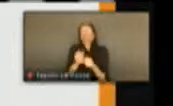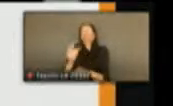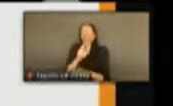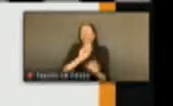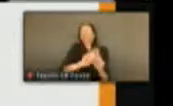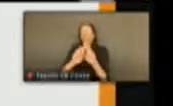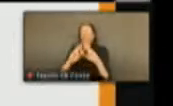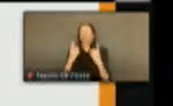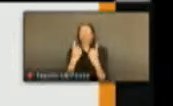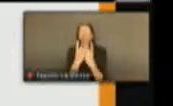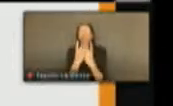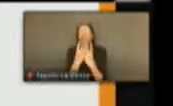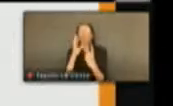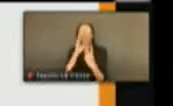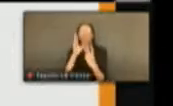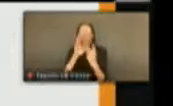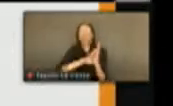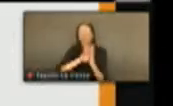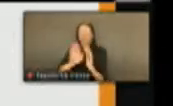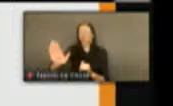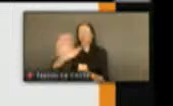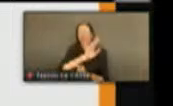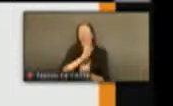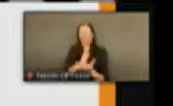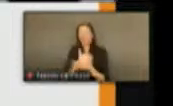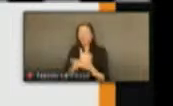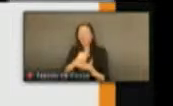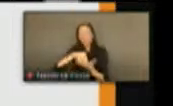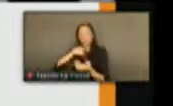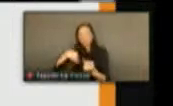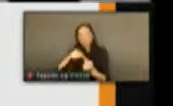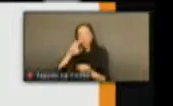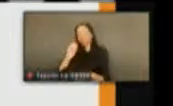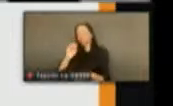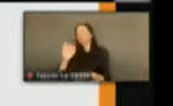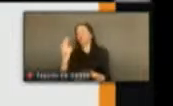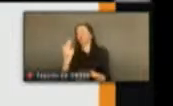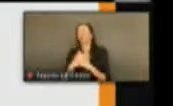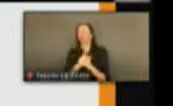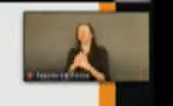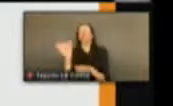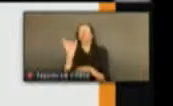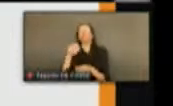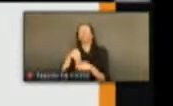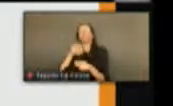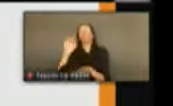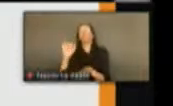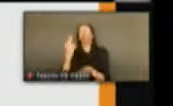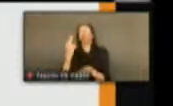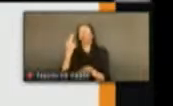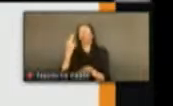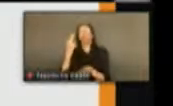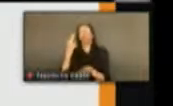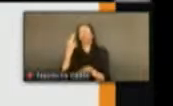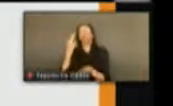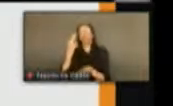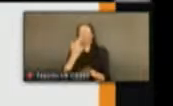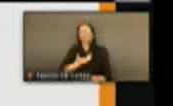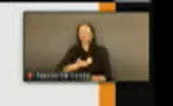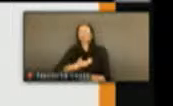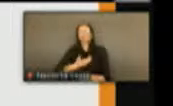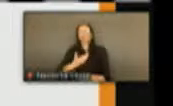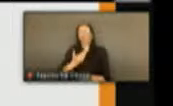in March. Also in March, the mayor provides her budget priorities to the community. After the